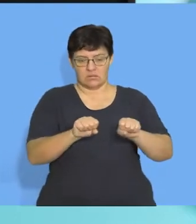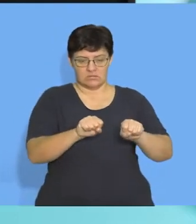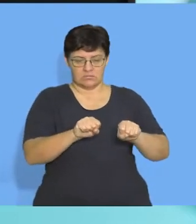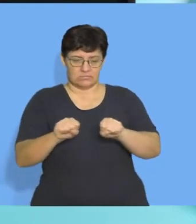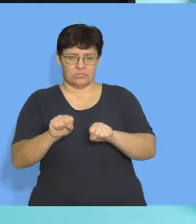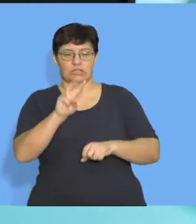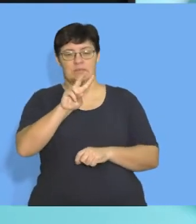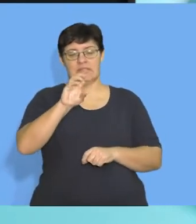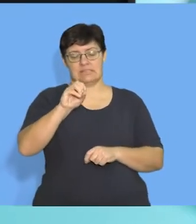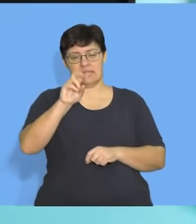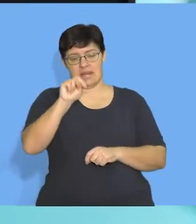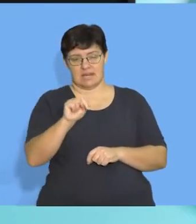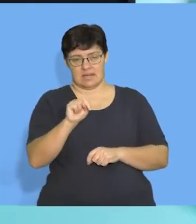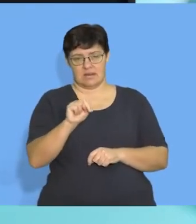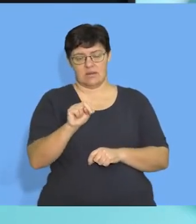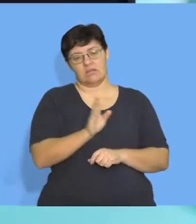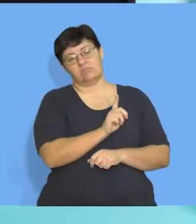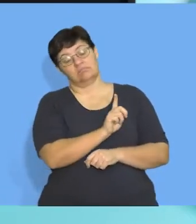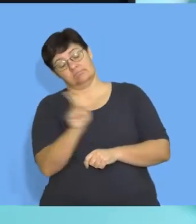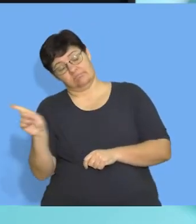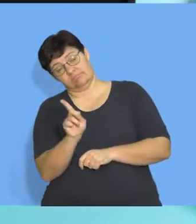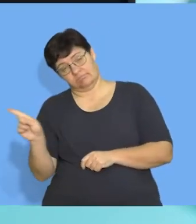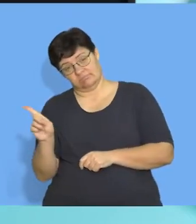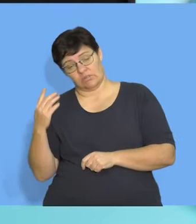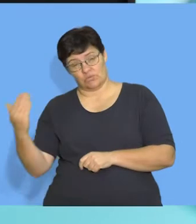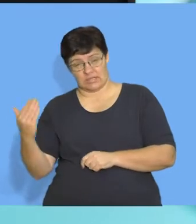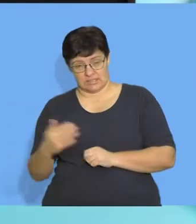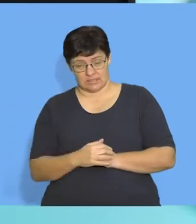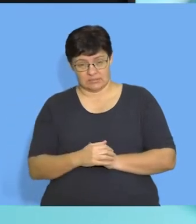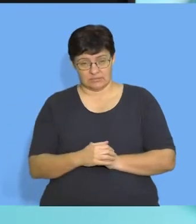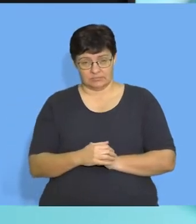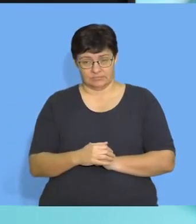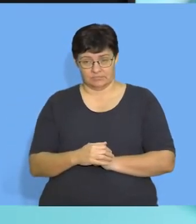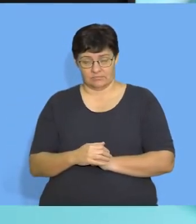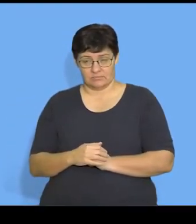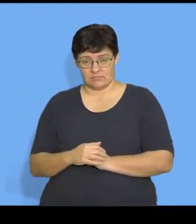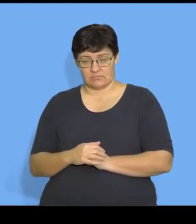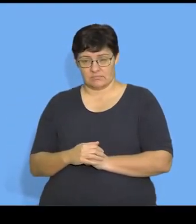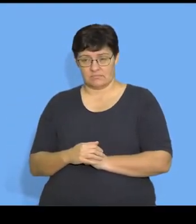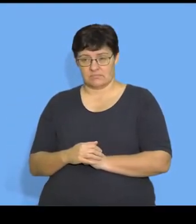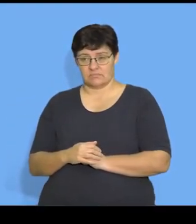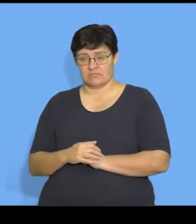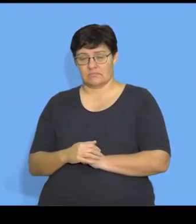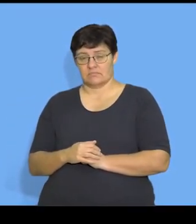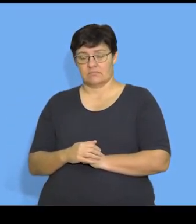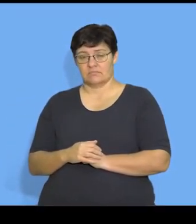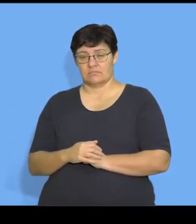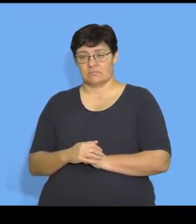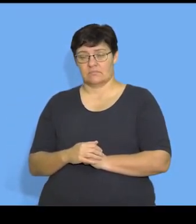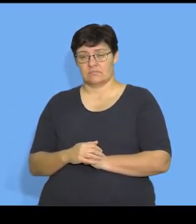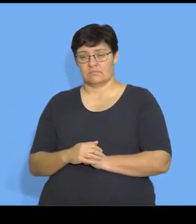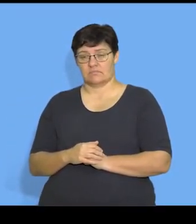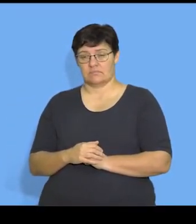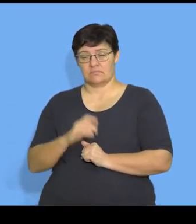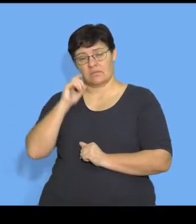newtons going, in this case, because I drew it to the right, to the 50 newton. If I do it by a